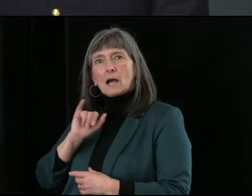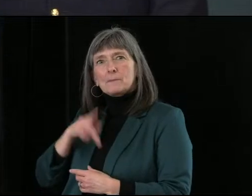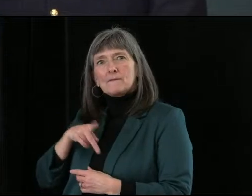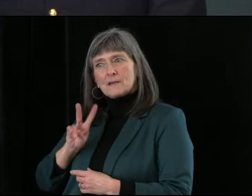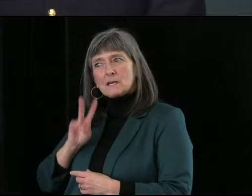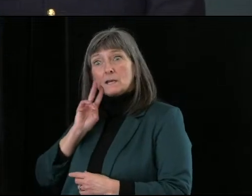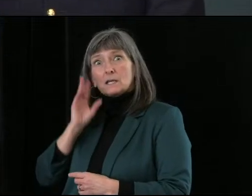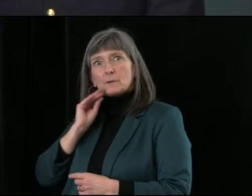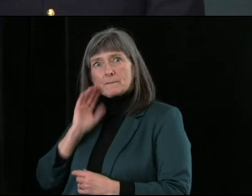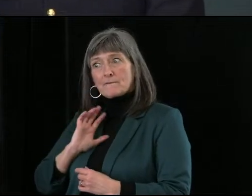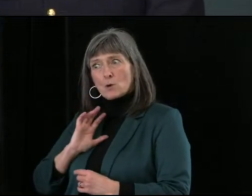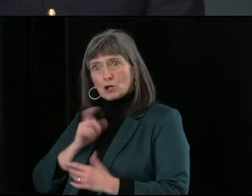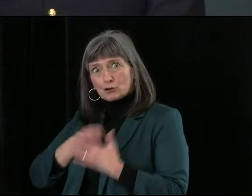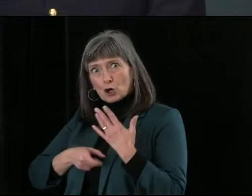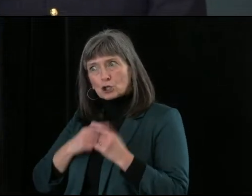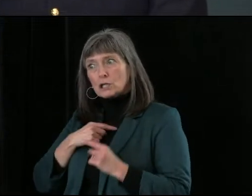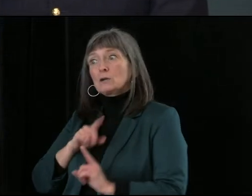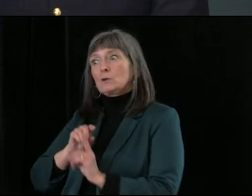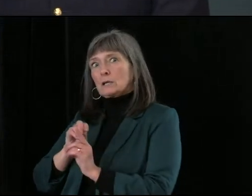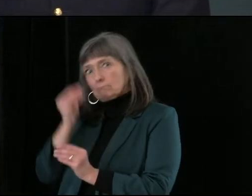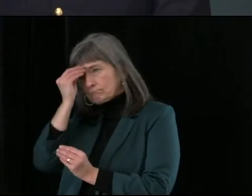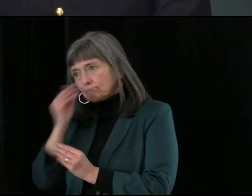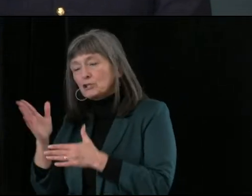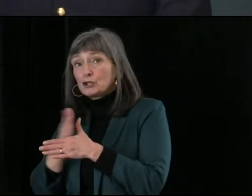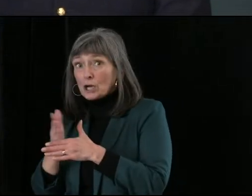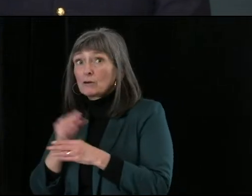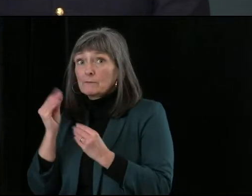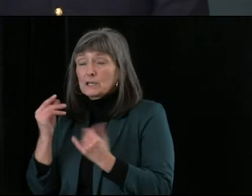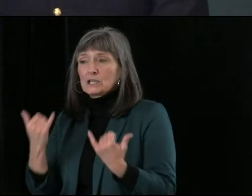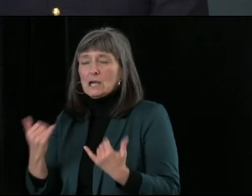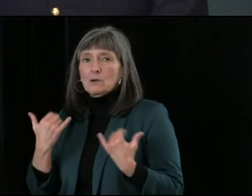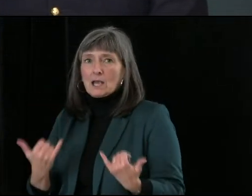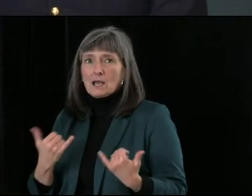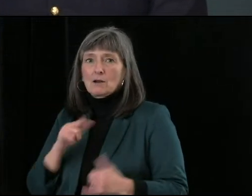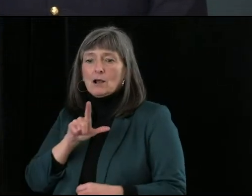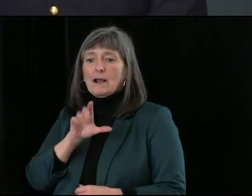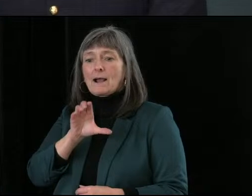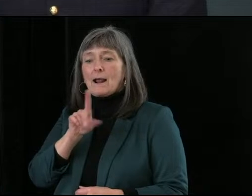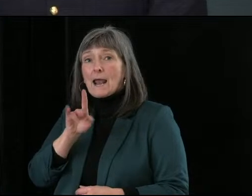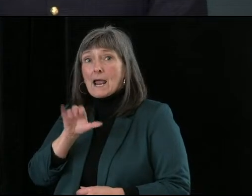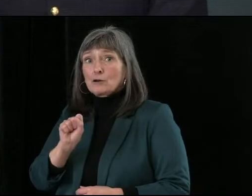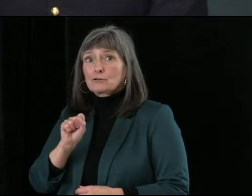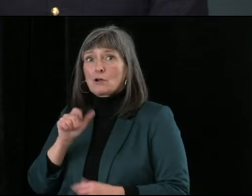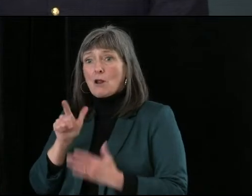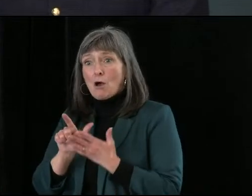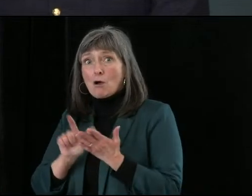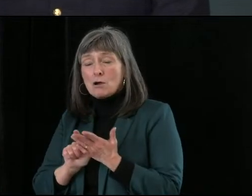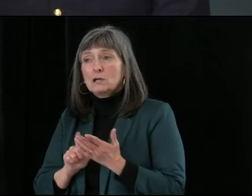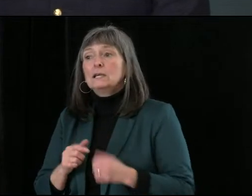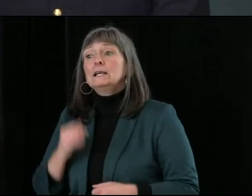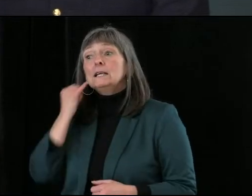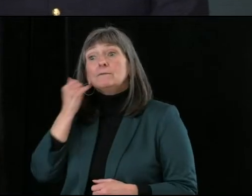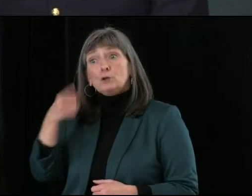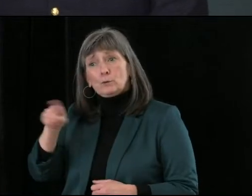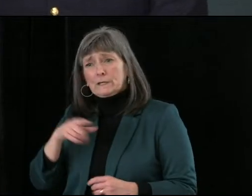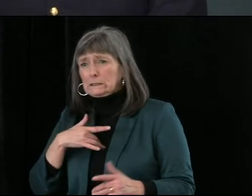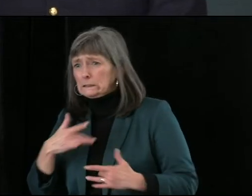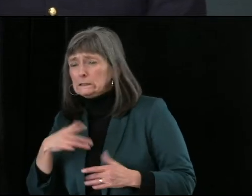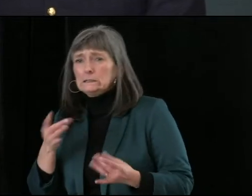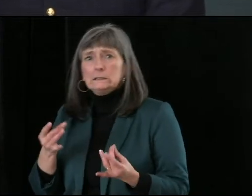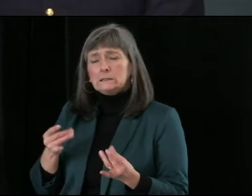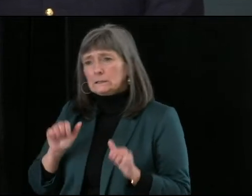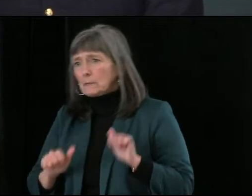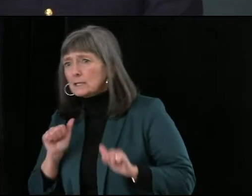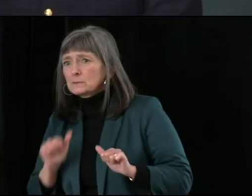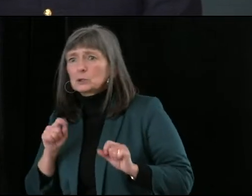I conclude, I would encourage anyone who believes another is living in an abusive environment to contact police. By